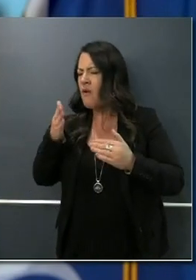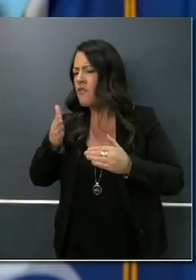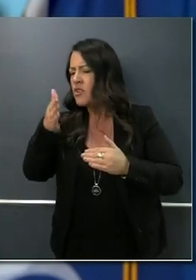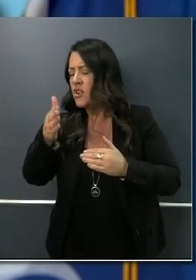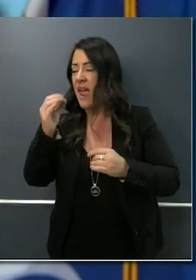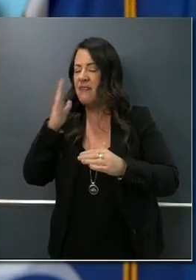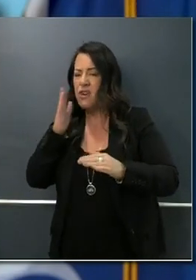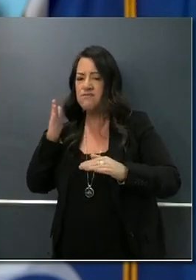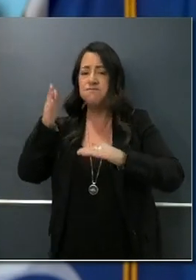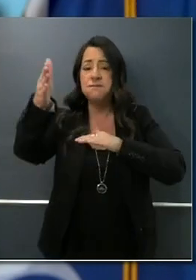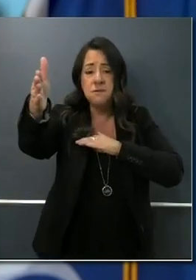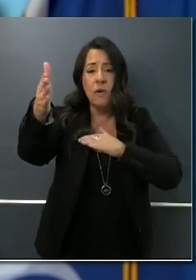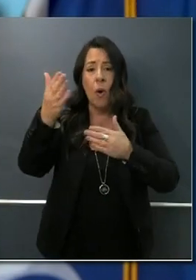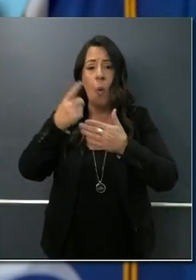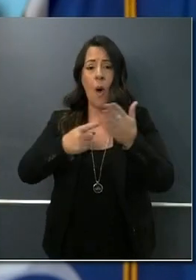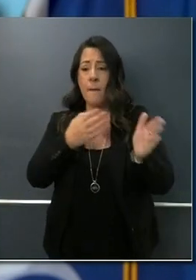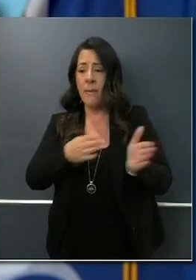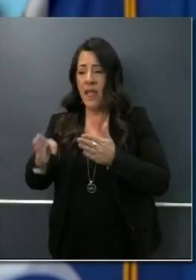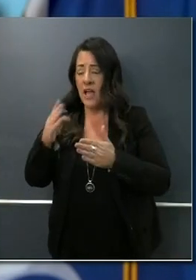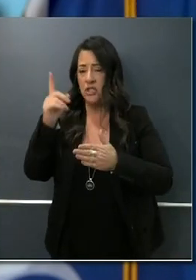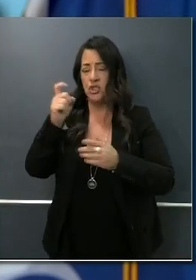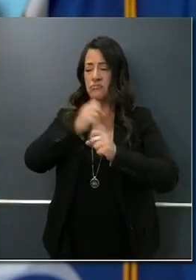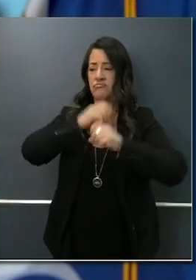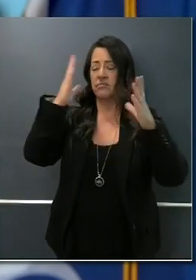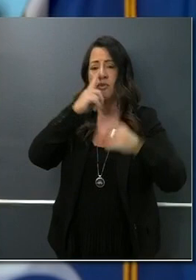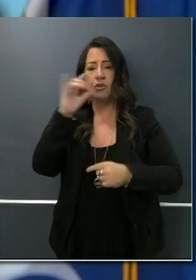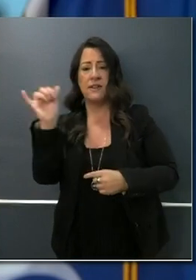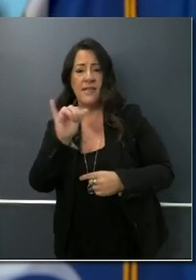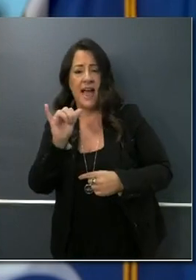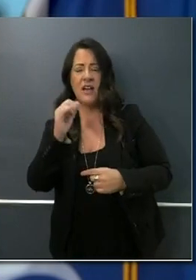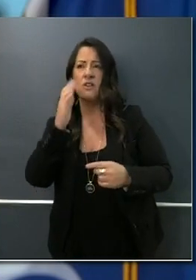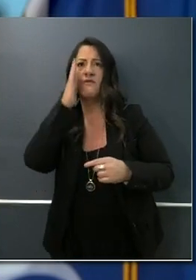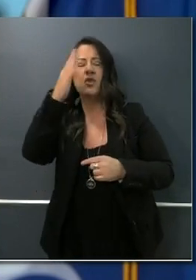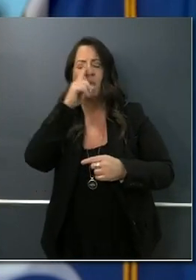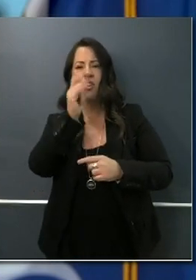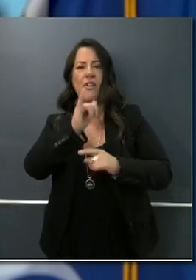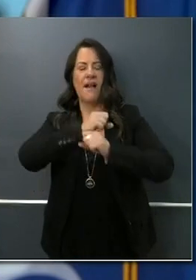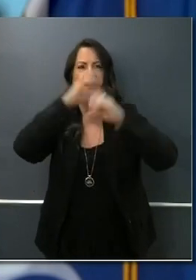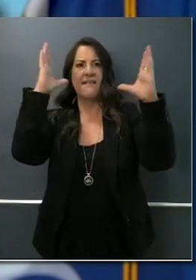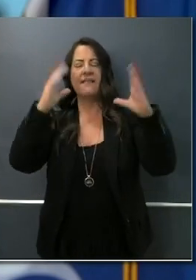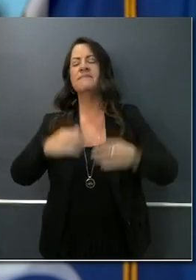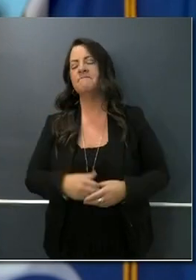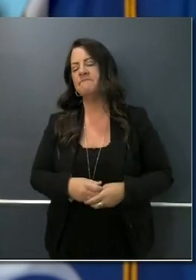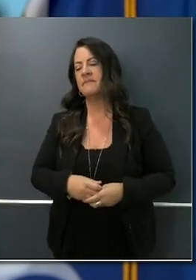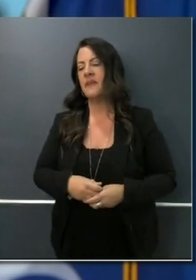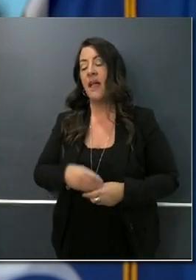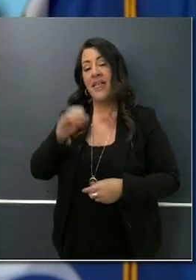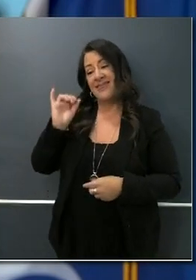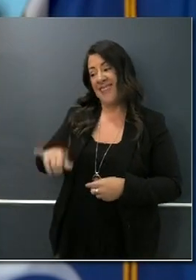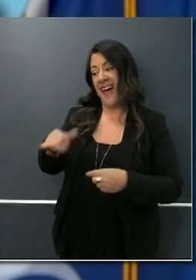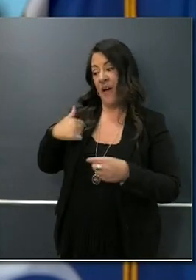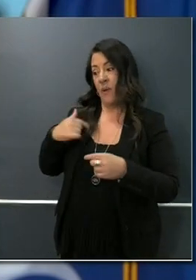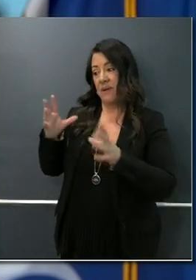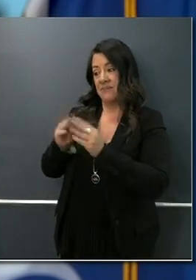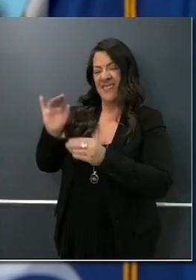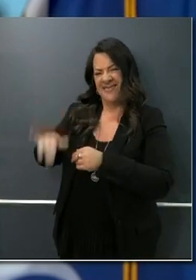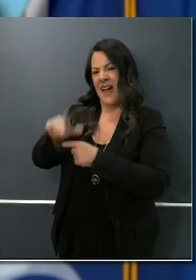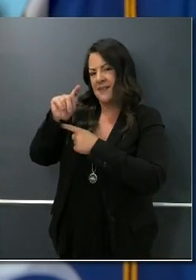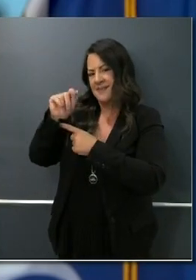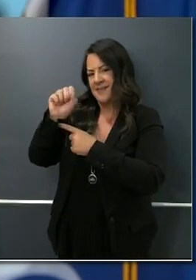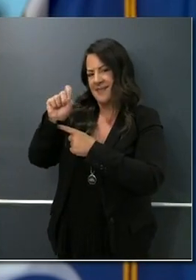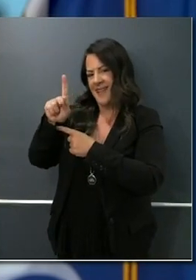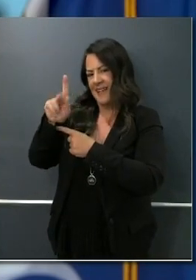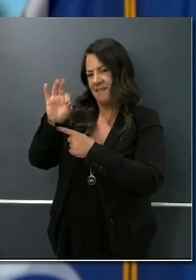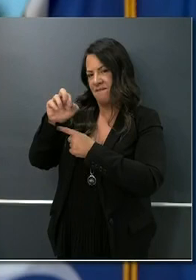around reinventing, reimagining the future. One of the conversations that came out of this task force was